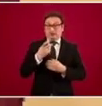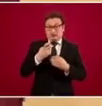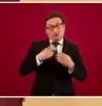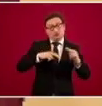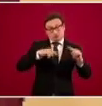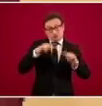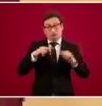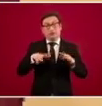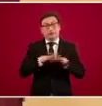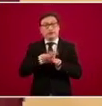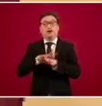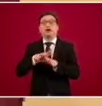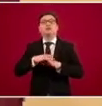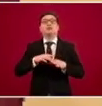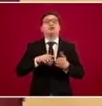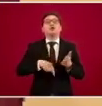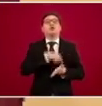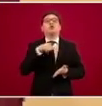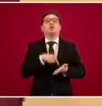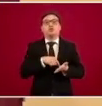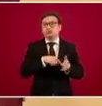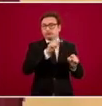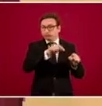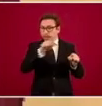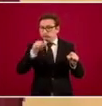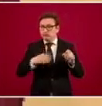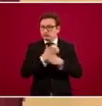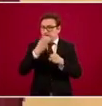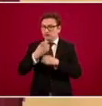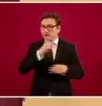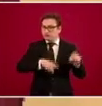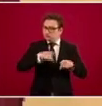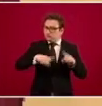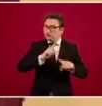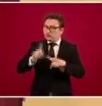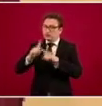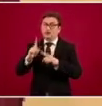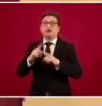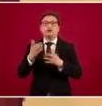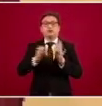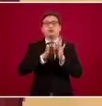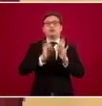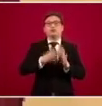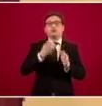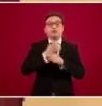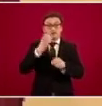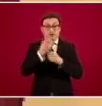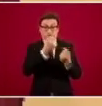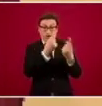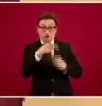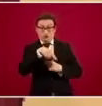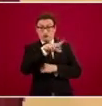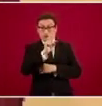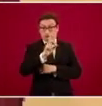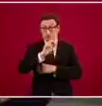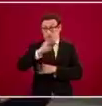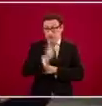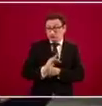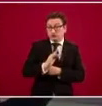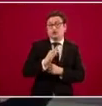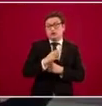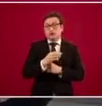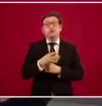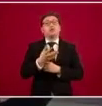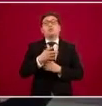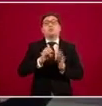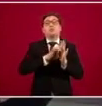Now this relation can change also depending on each state. The relation can be bigger or lower in